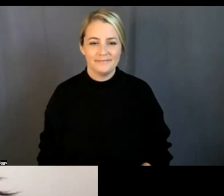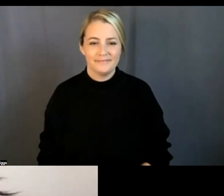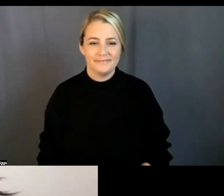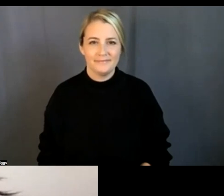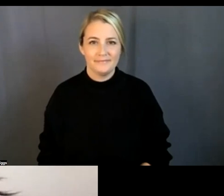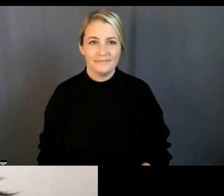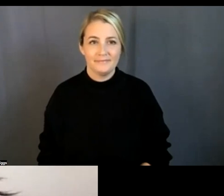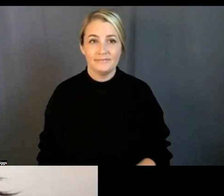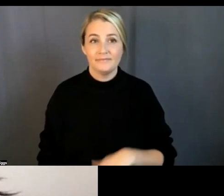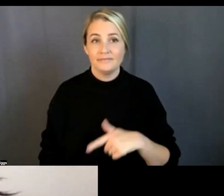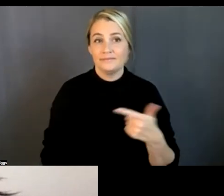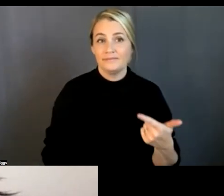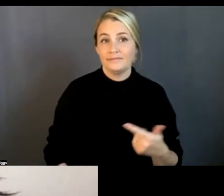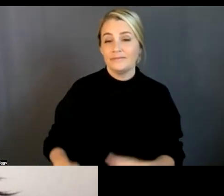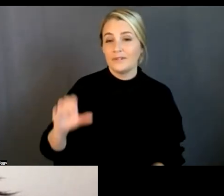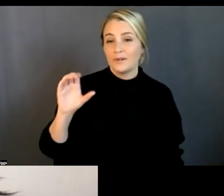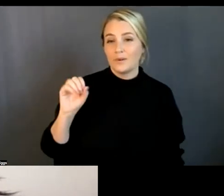A poem lived out in full.